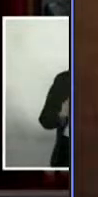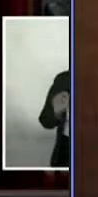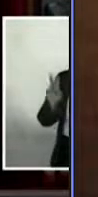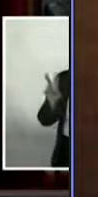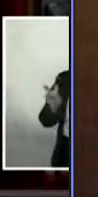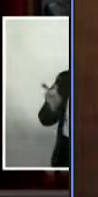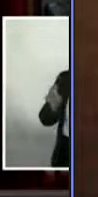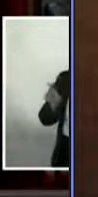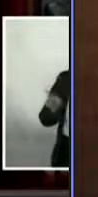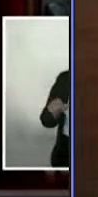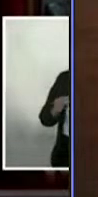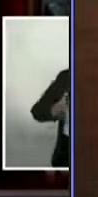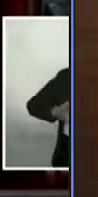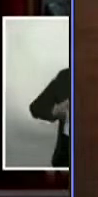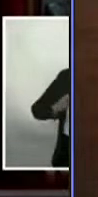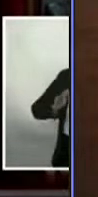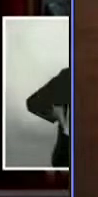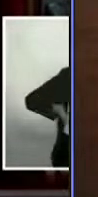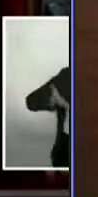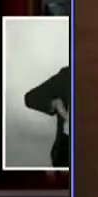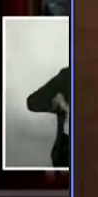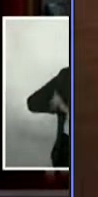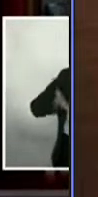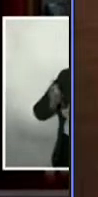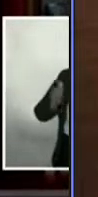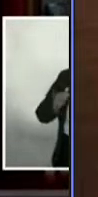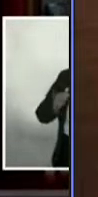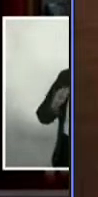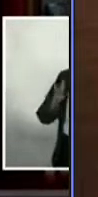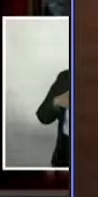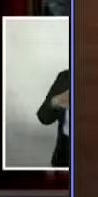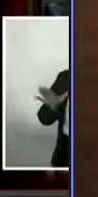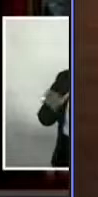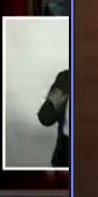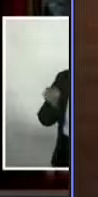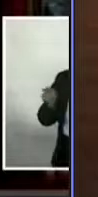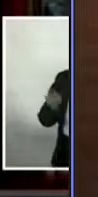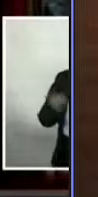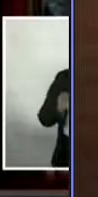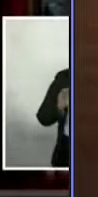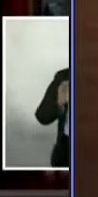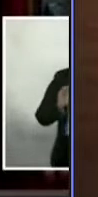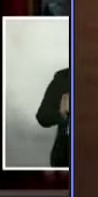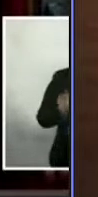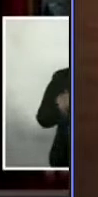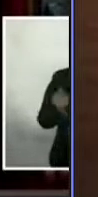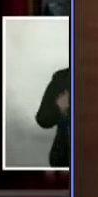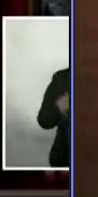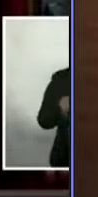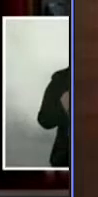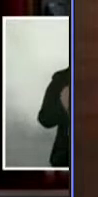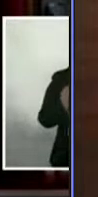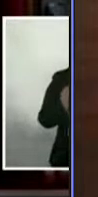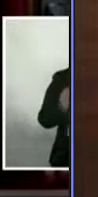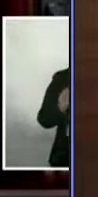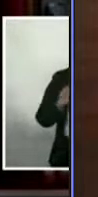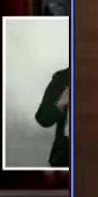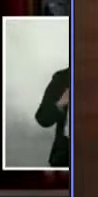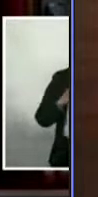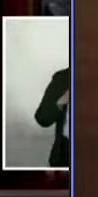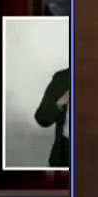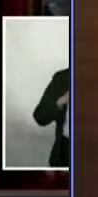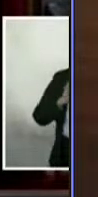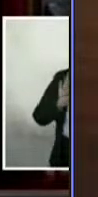Operation Vula, Russet, Enterprise Development, Bulk Buying, Simela Traders Fund, and the Informal Sector Program